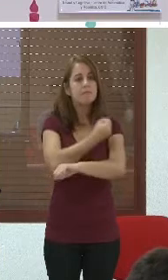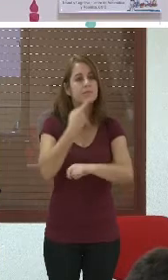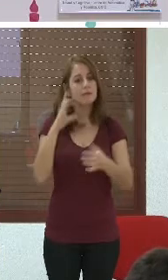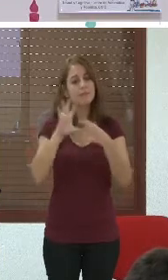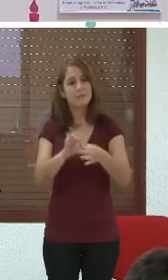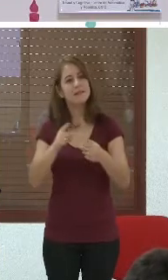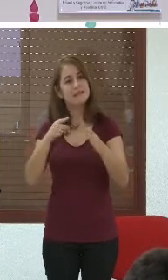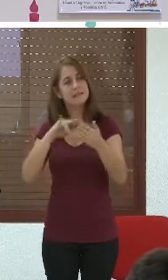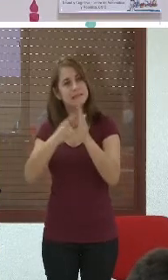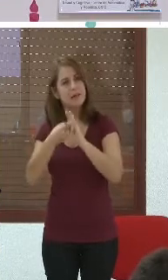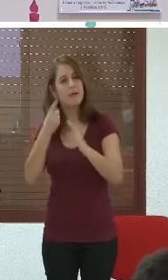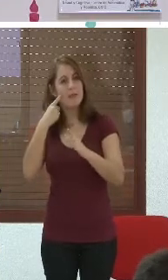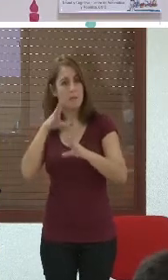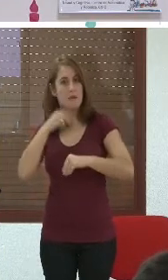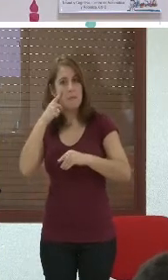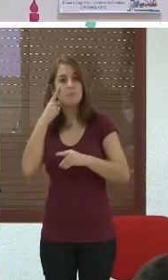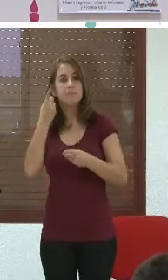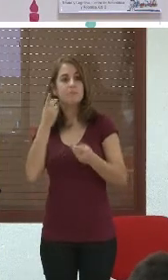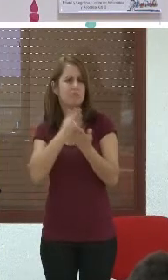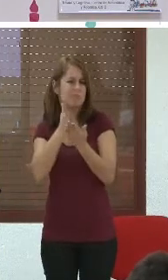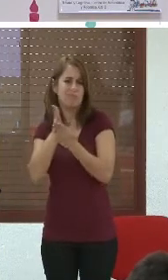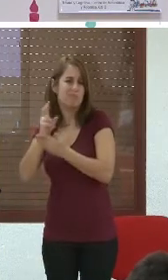connected to a signal